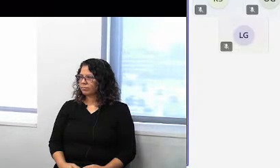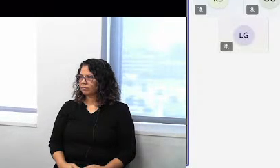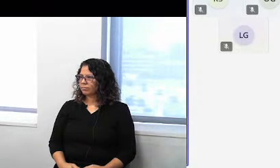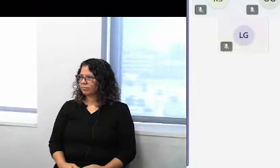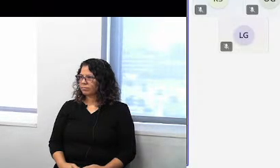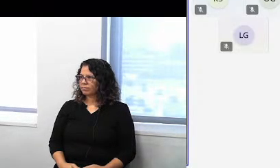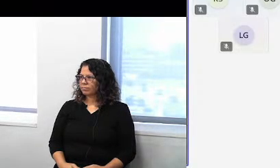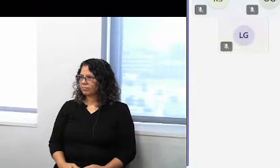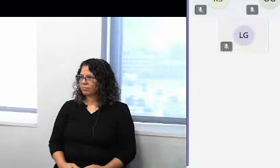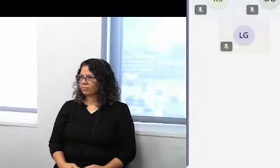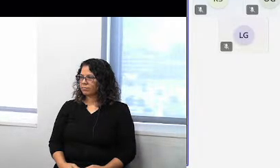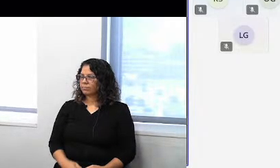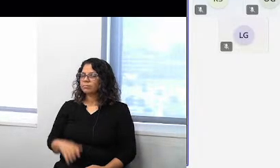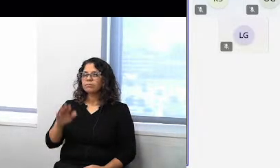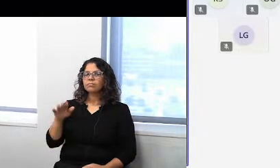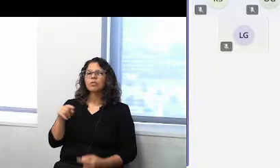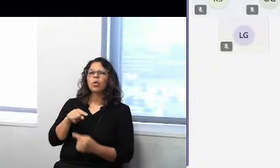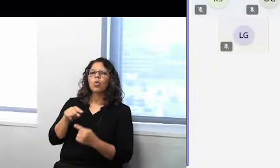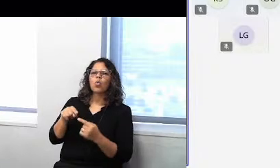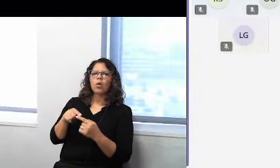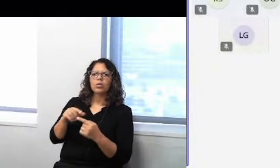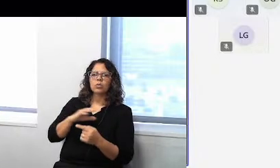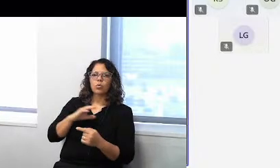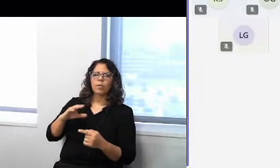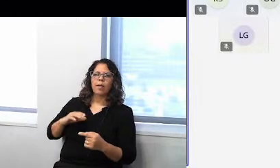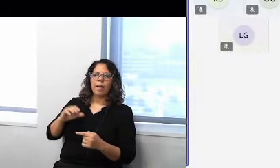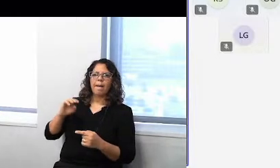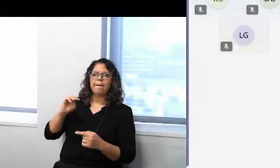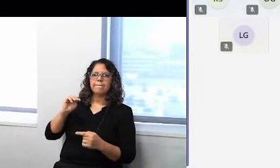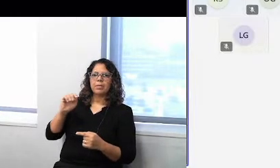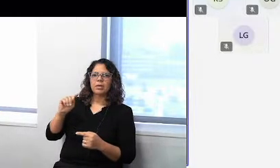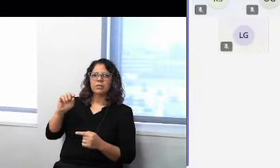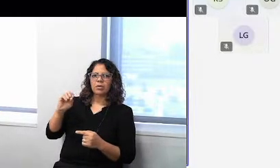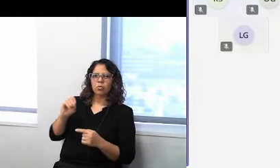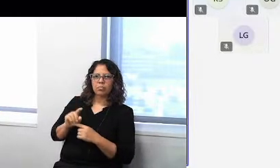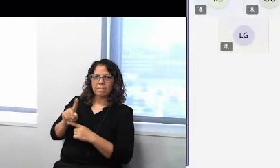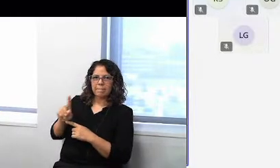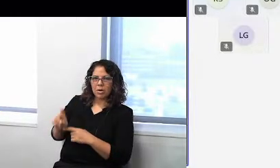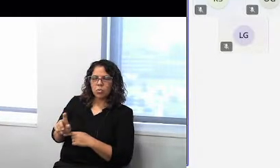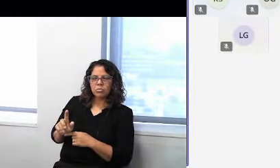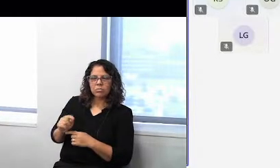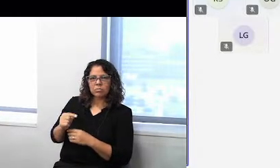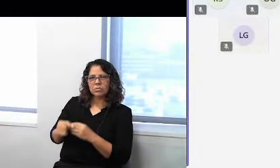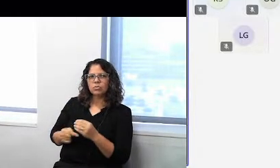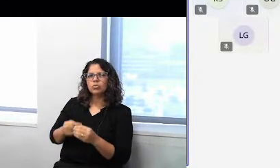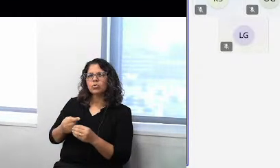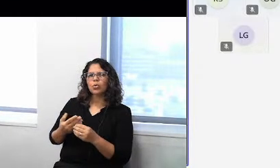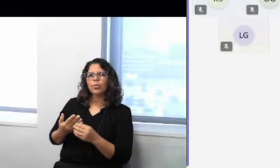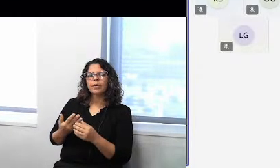Commissioner Mateo was asking, and Commissioner, we're asking you about the